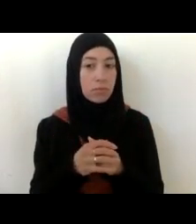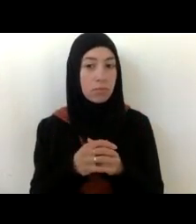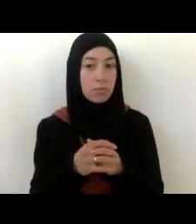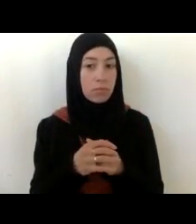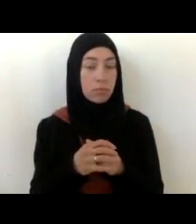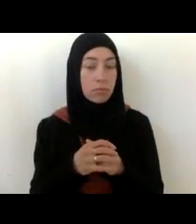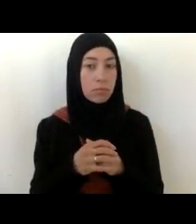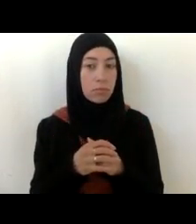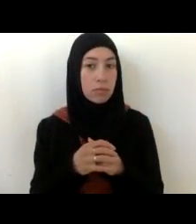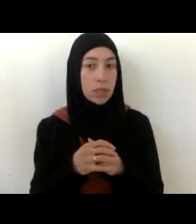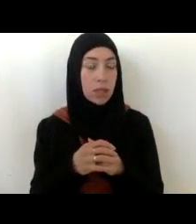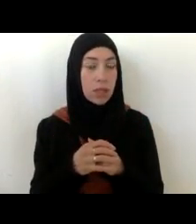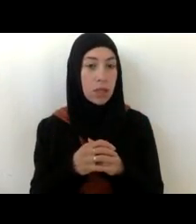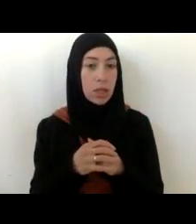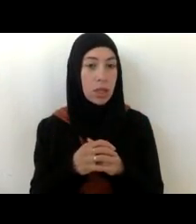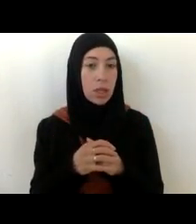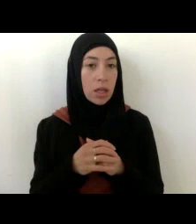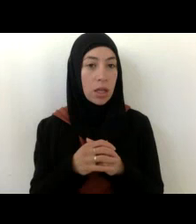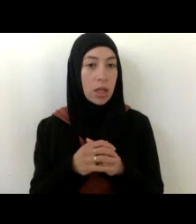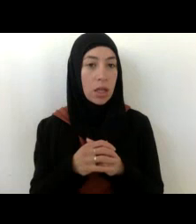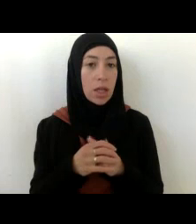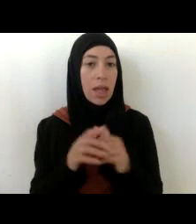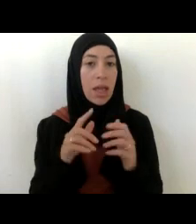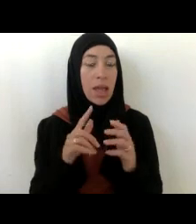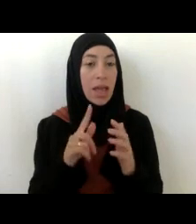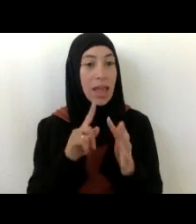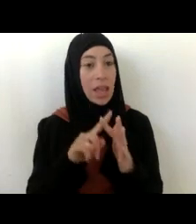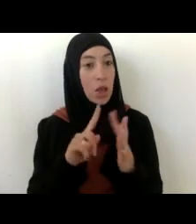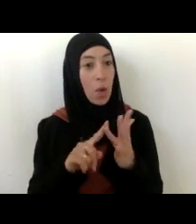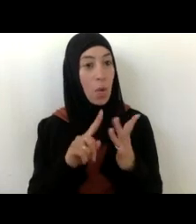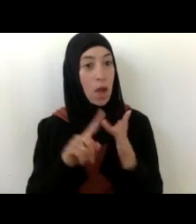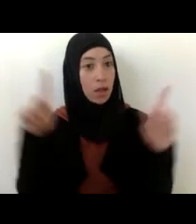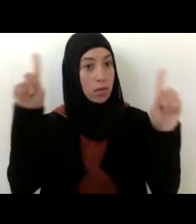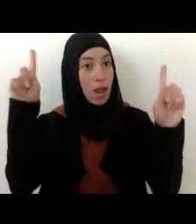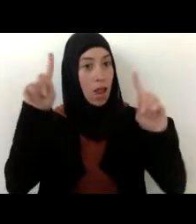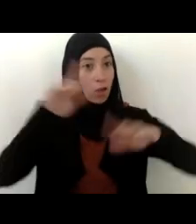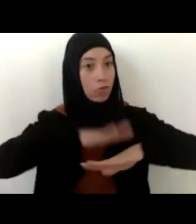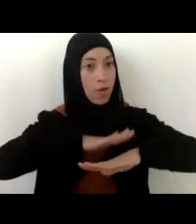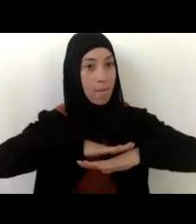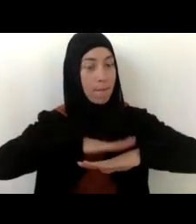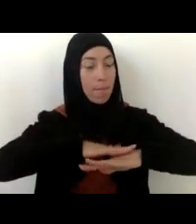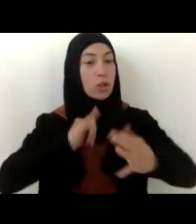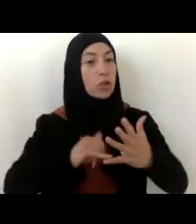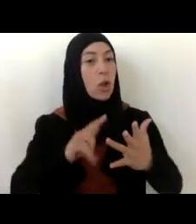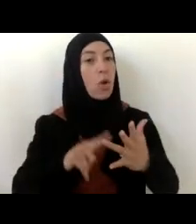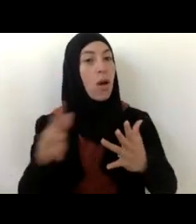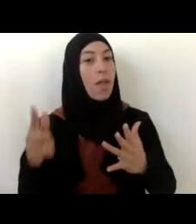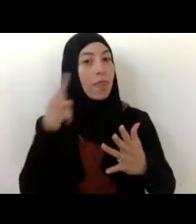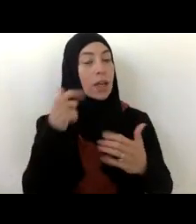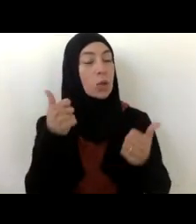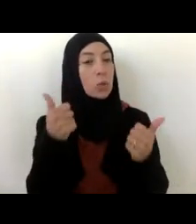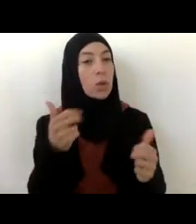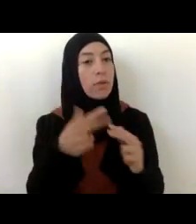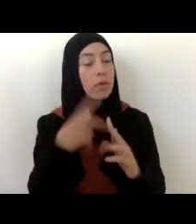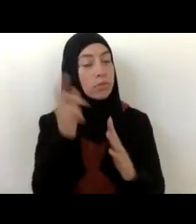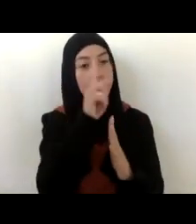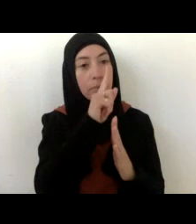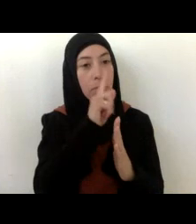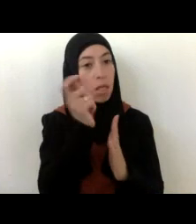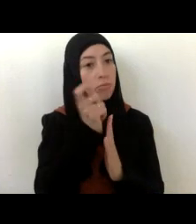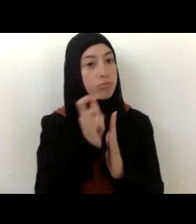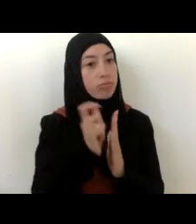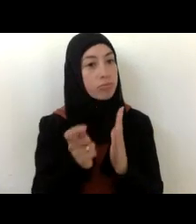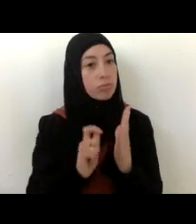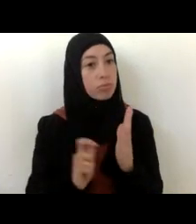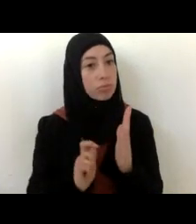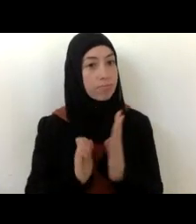It is expression of interest stage now, so it's really about putting your hat in the ring. And then